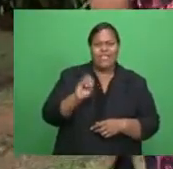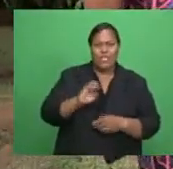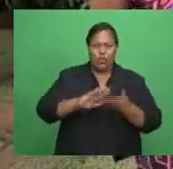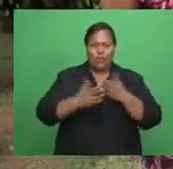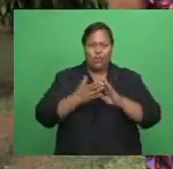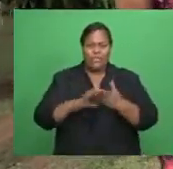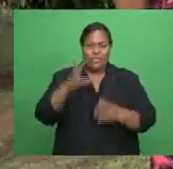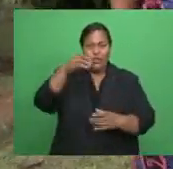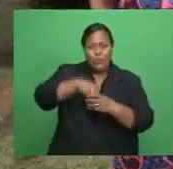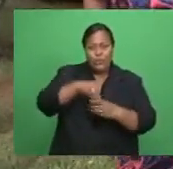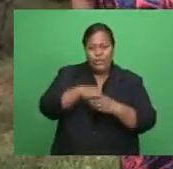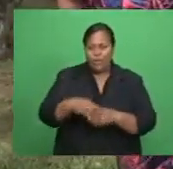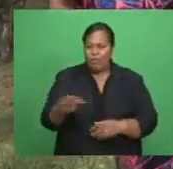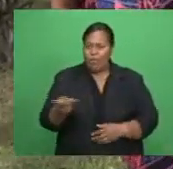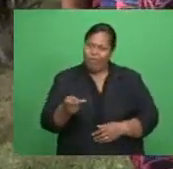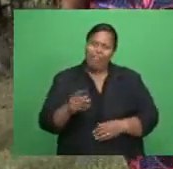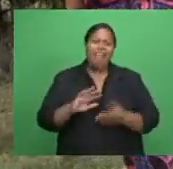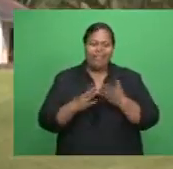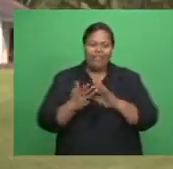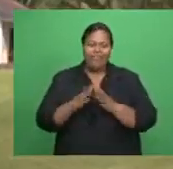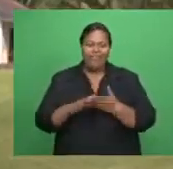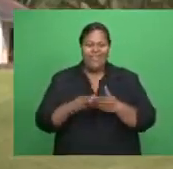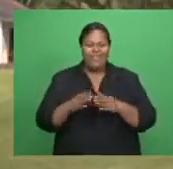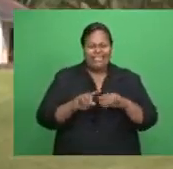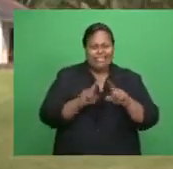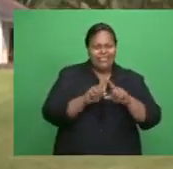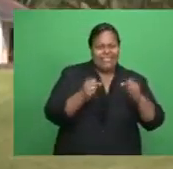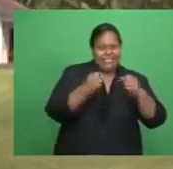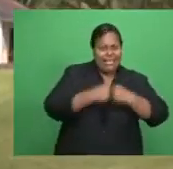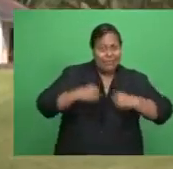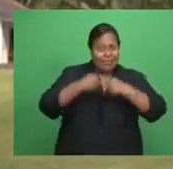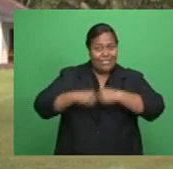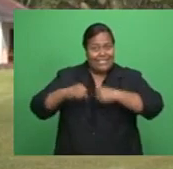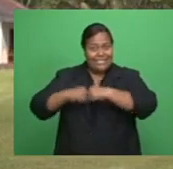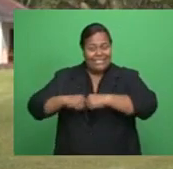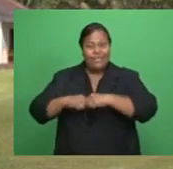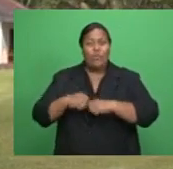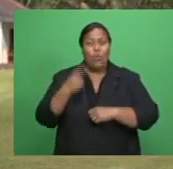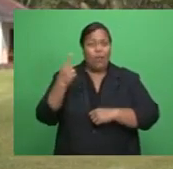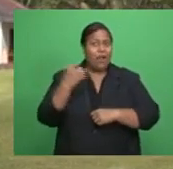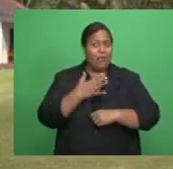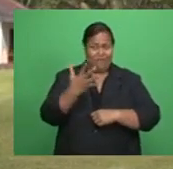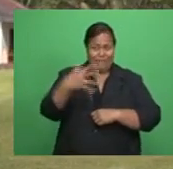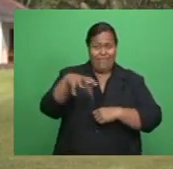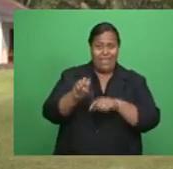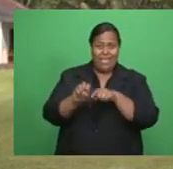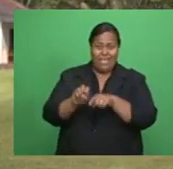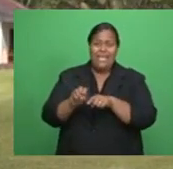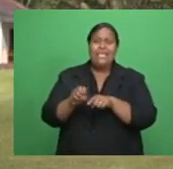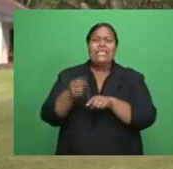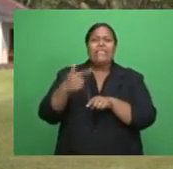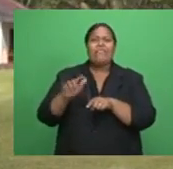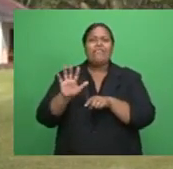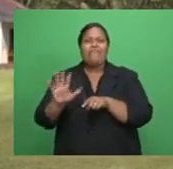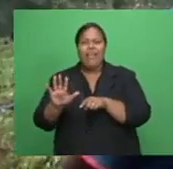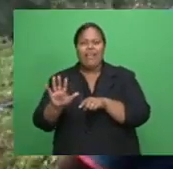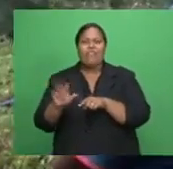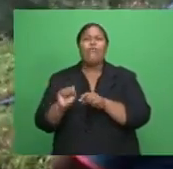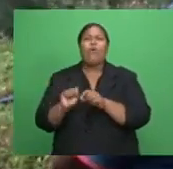including both the villages and also the settlements. From the 150, there are 75 for Maduata and 75 for